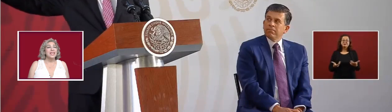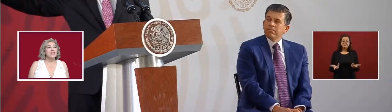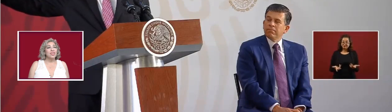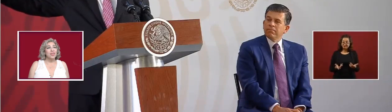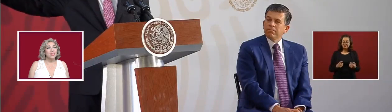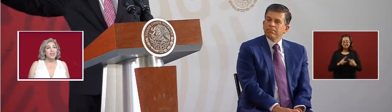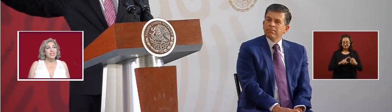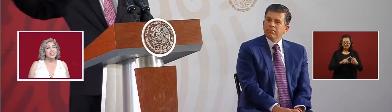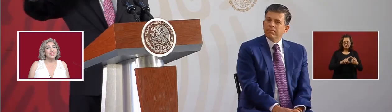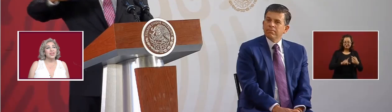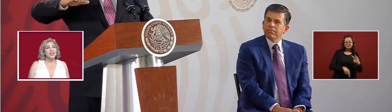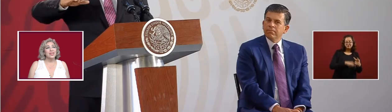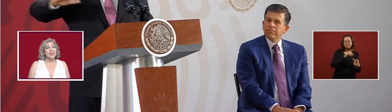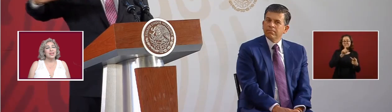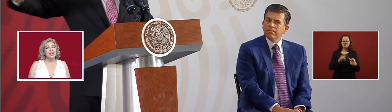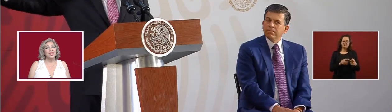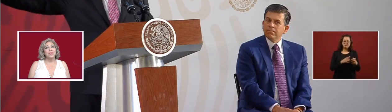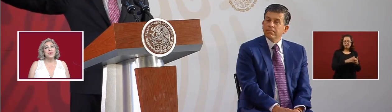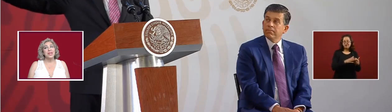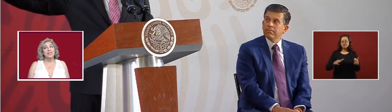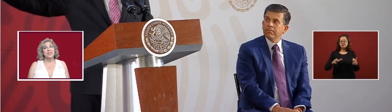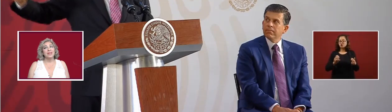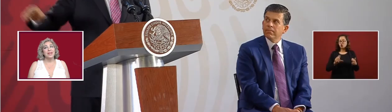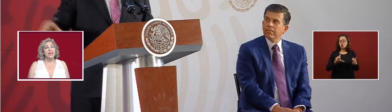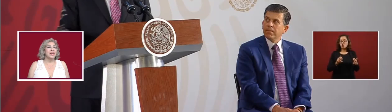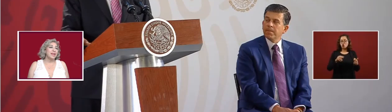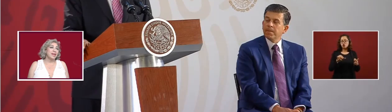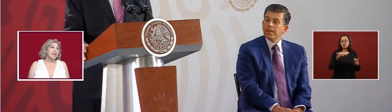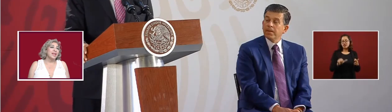in the in the colonial